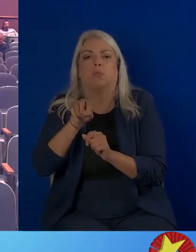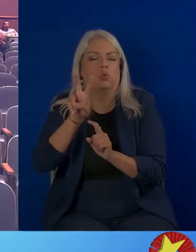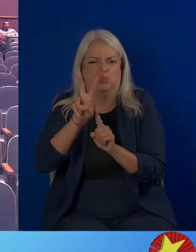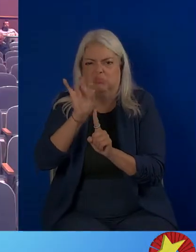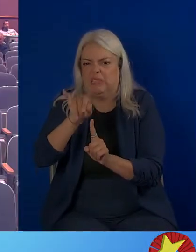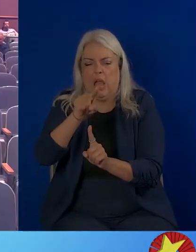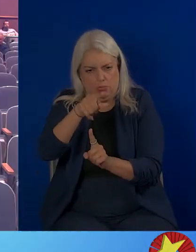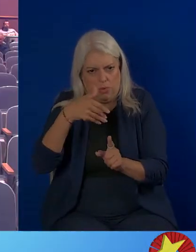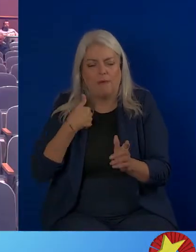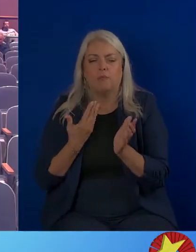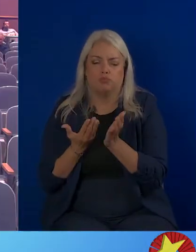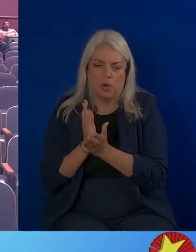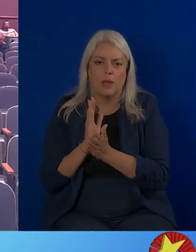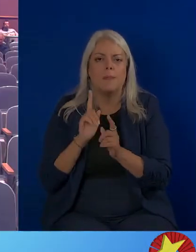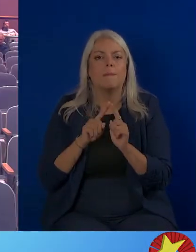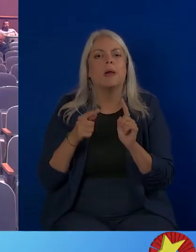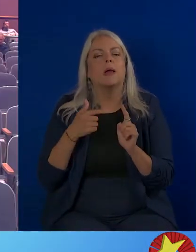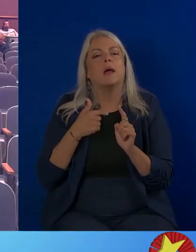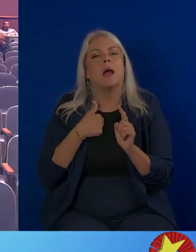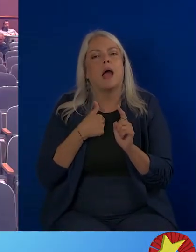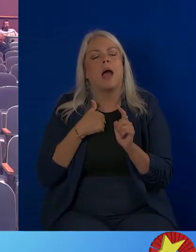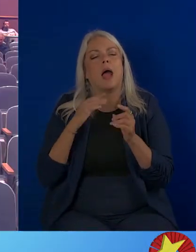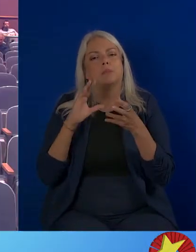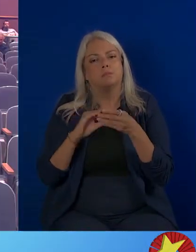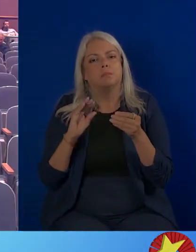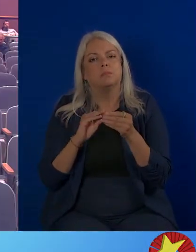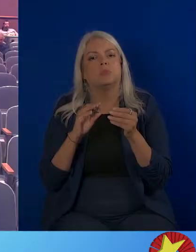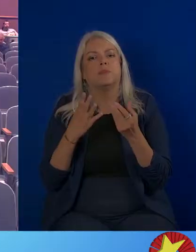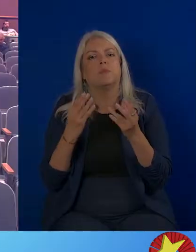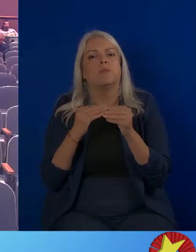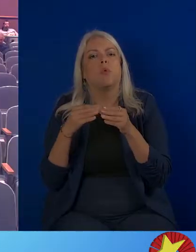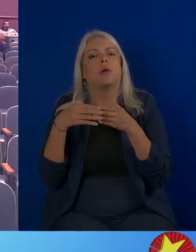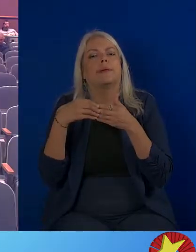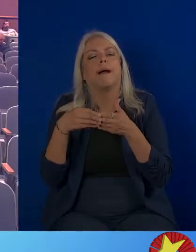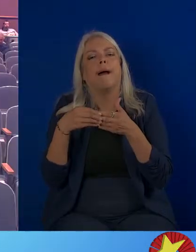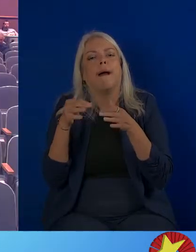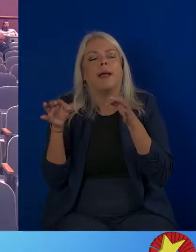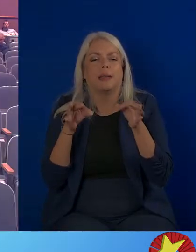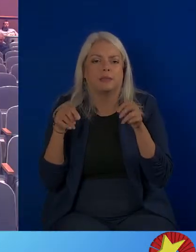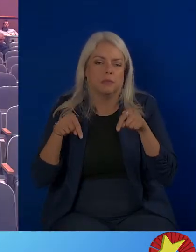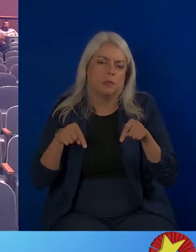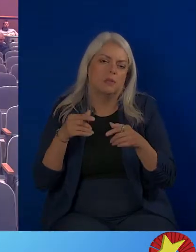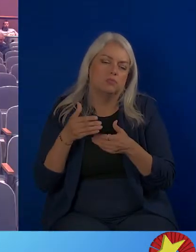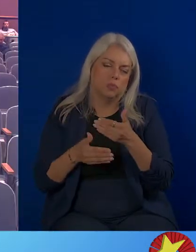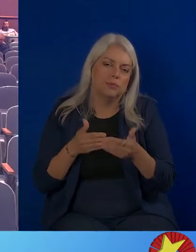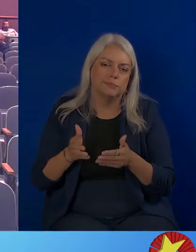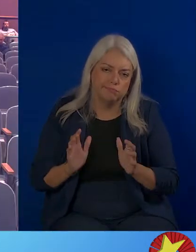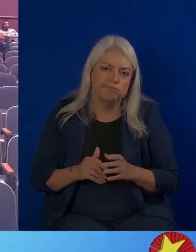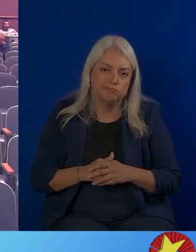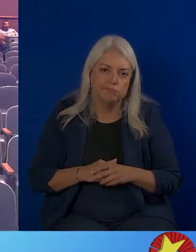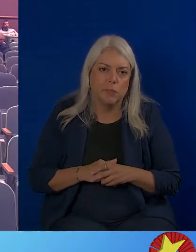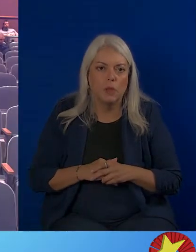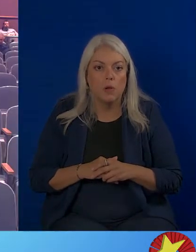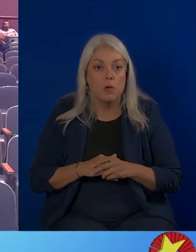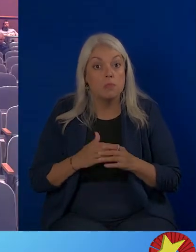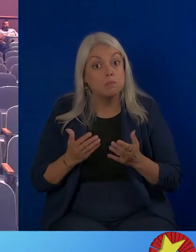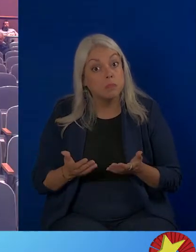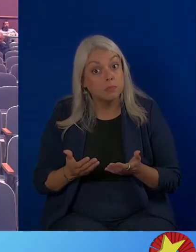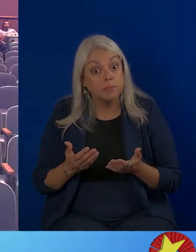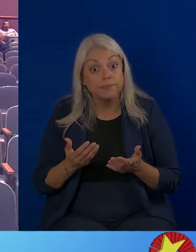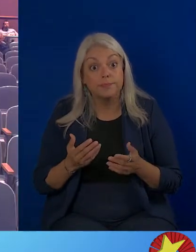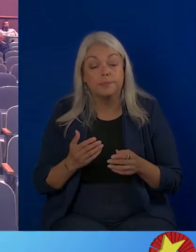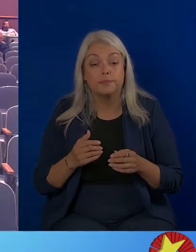just to provide a little bit more guidance on the process here. So if there are